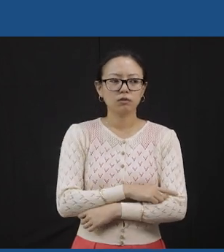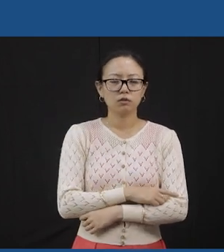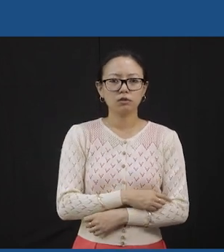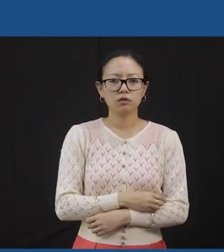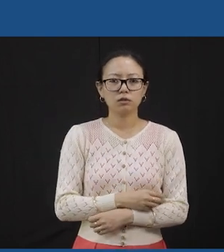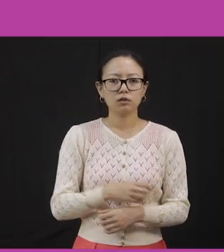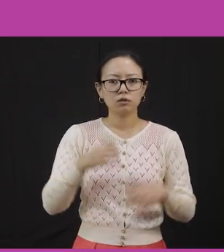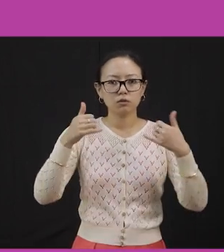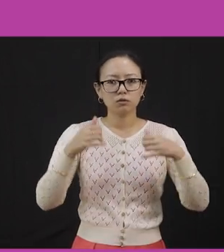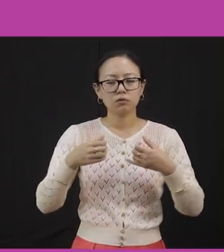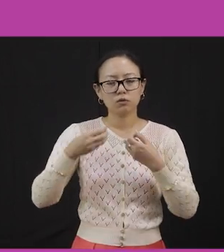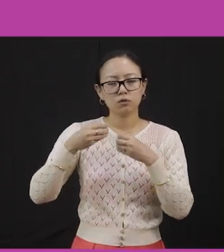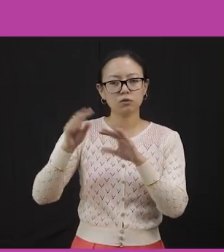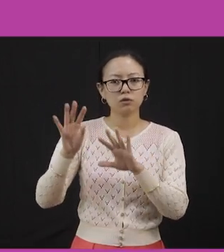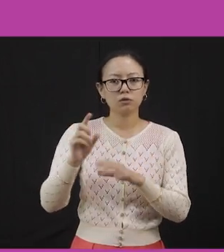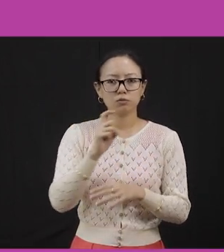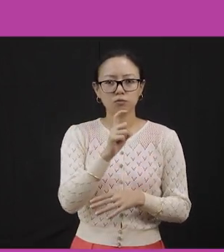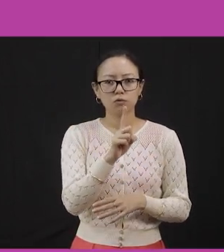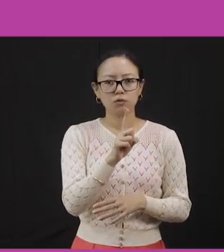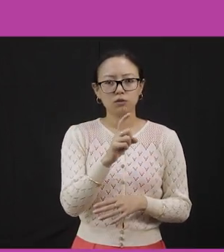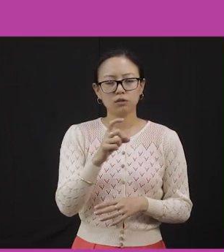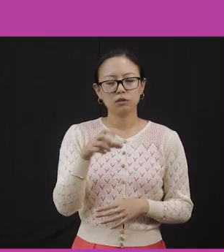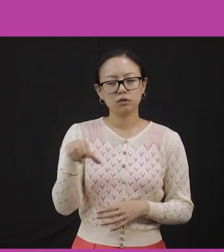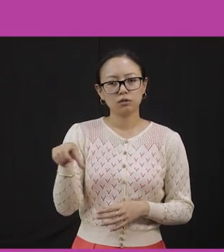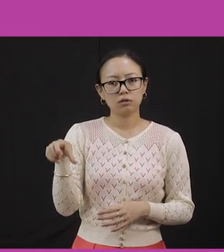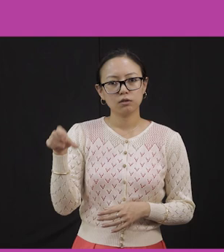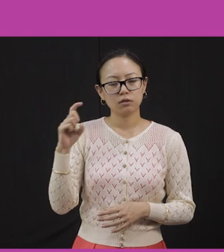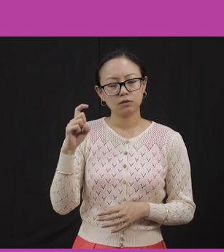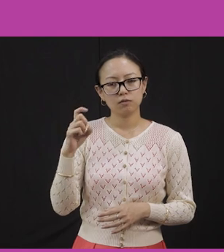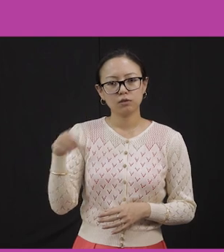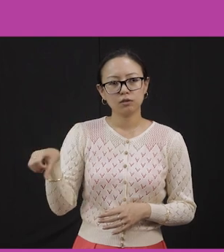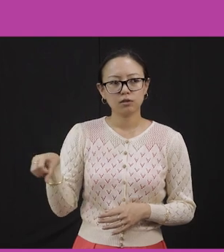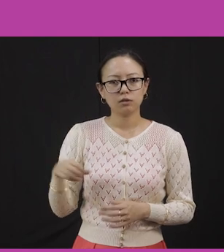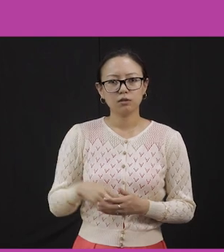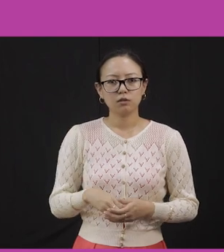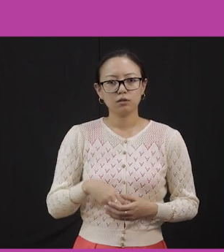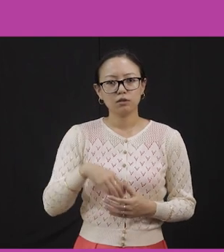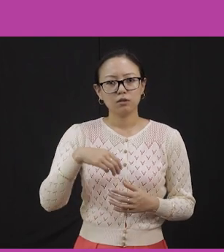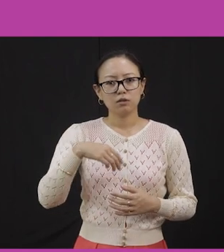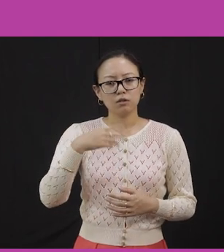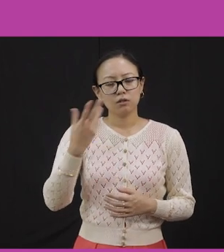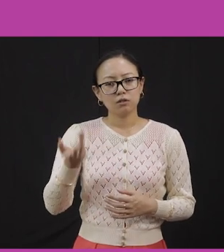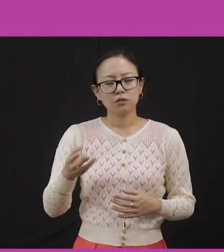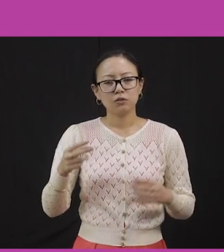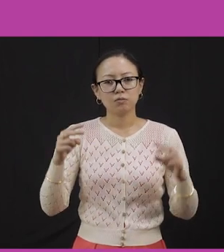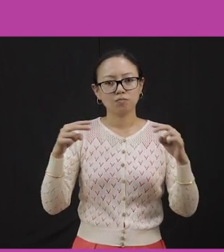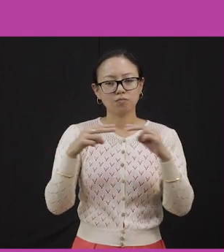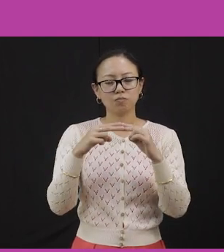179. So that's all for today. See you in the next class.